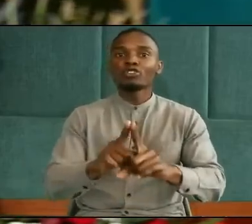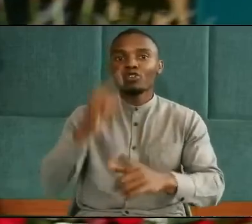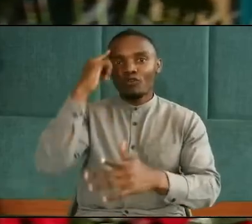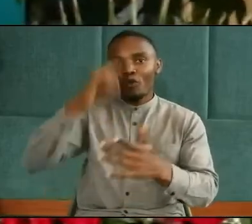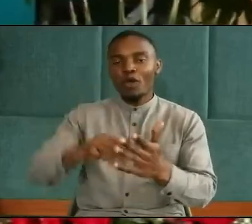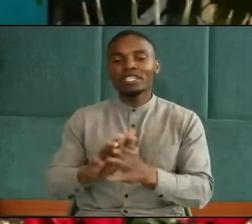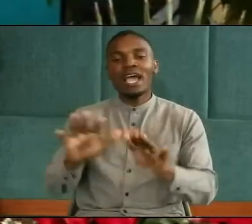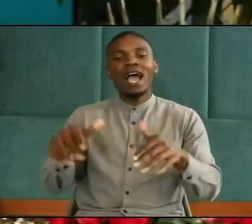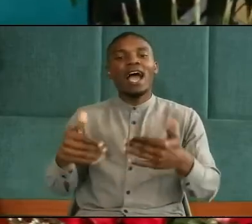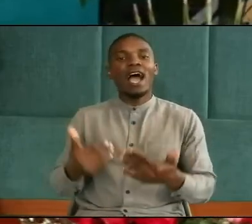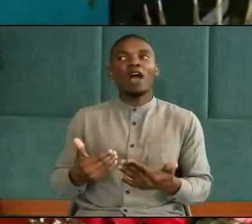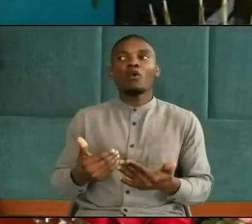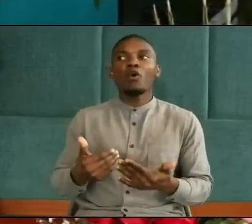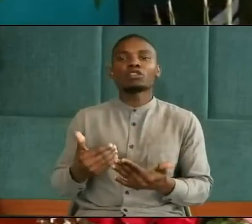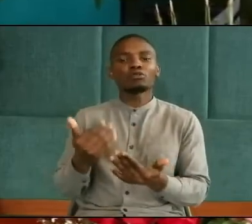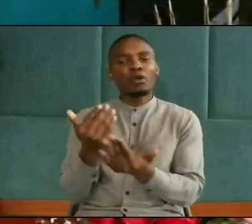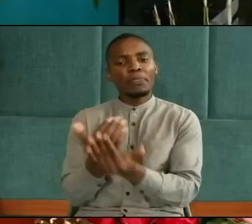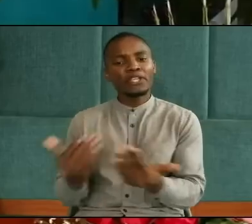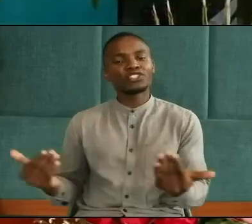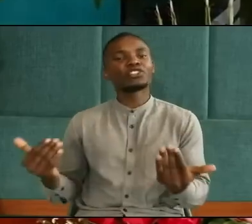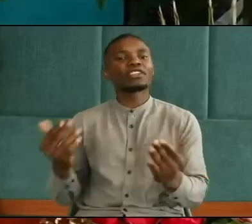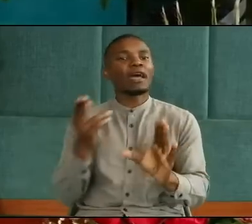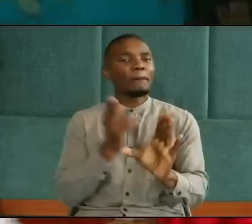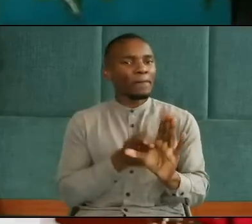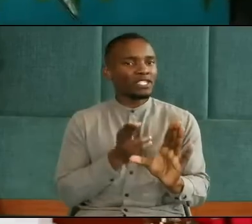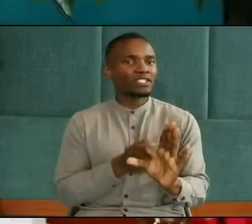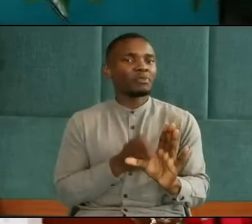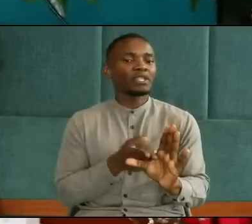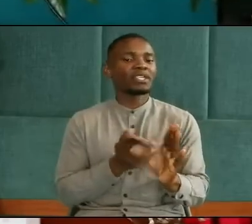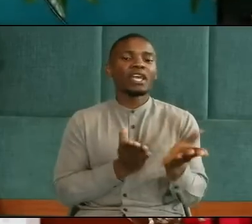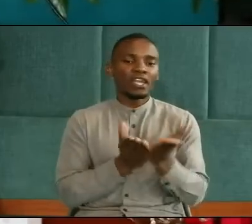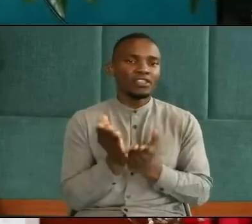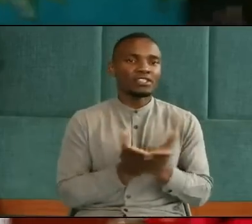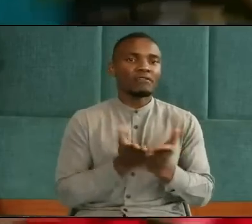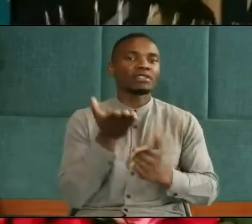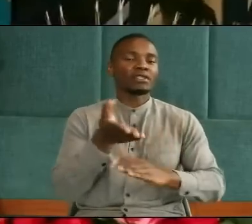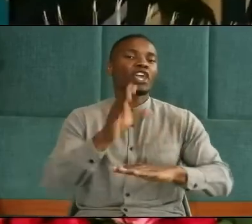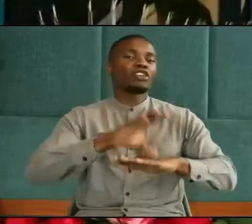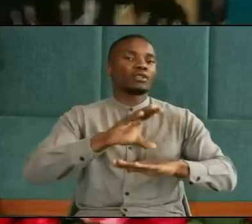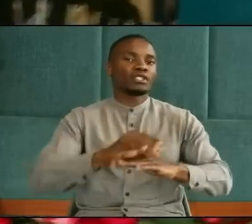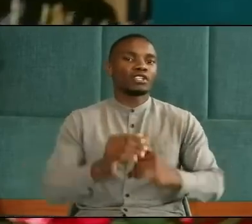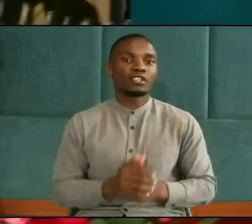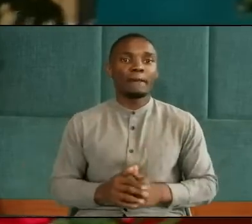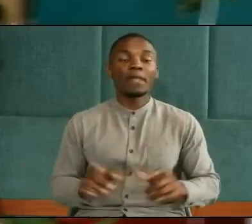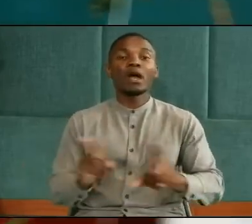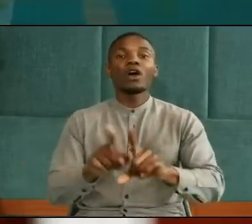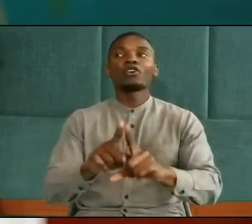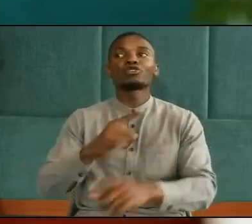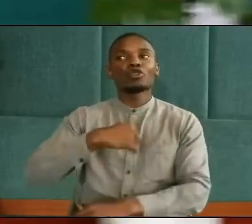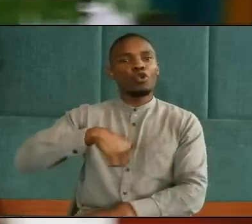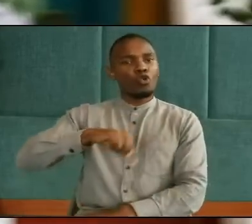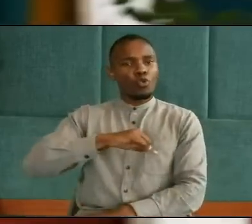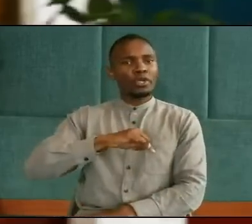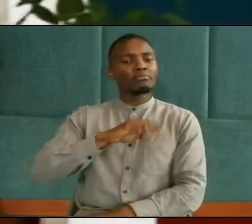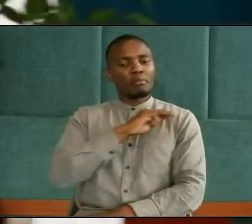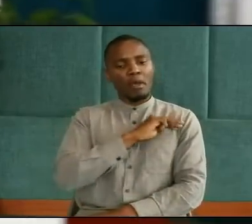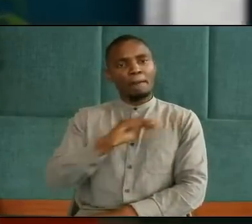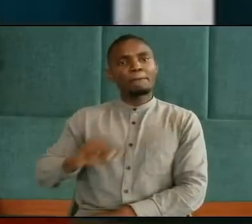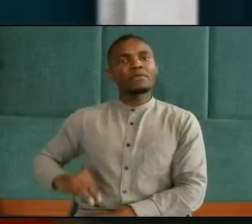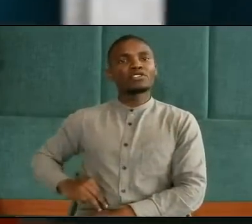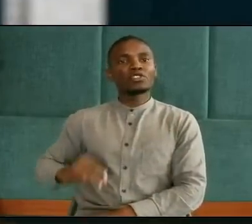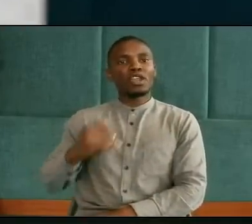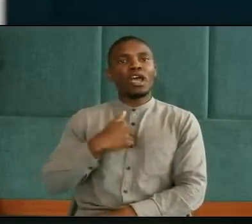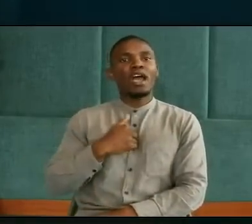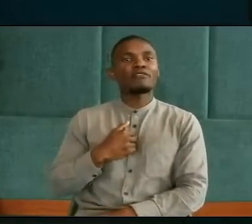And for the way that they are involved in the services of the church. We are on a mission